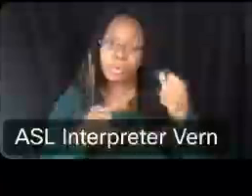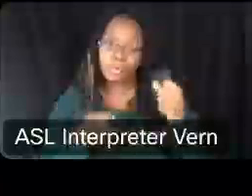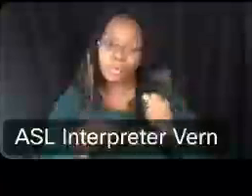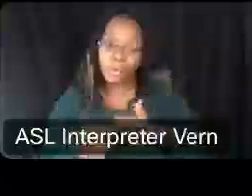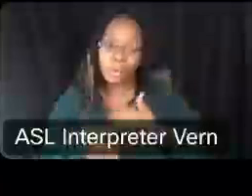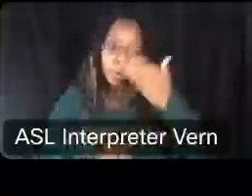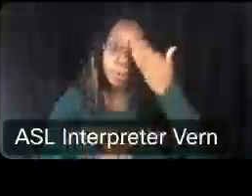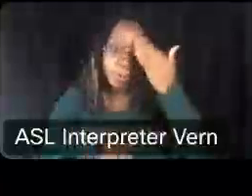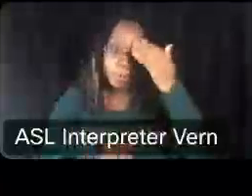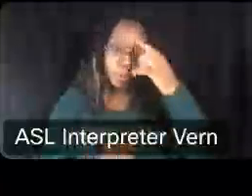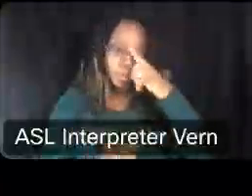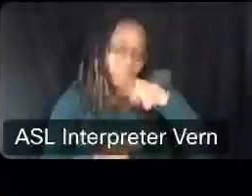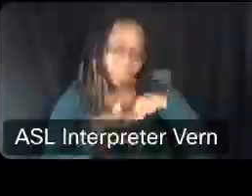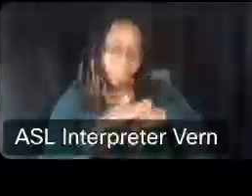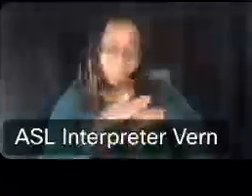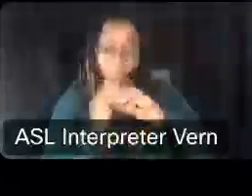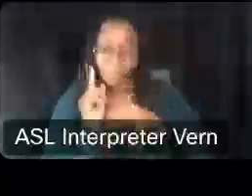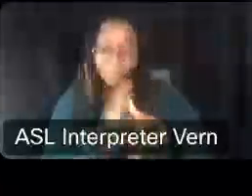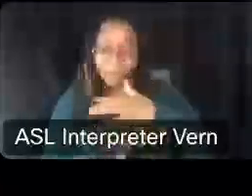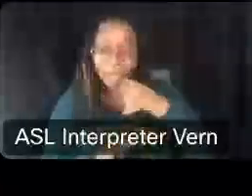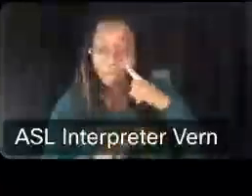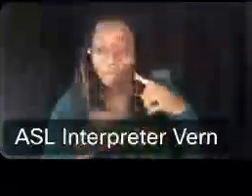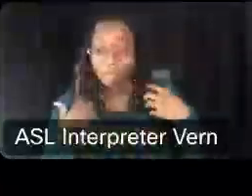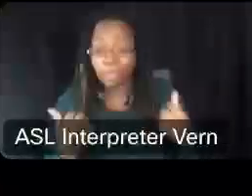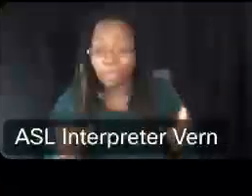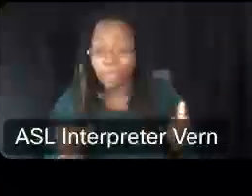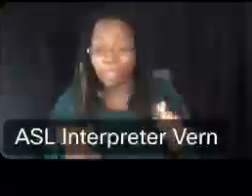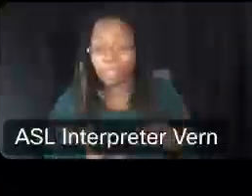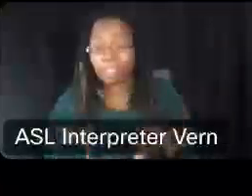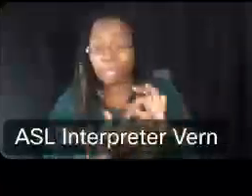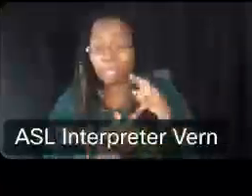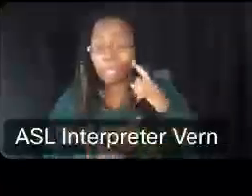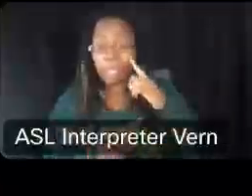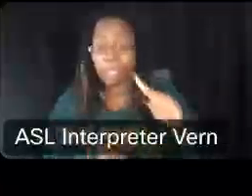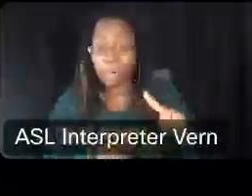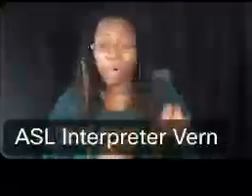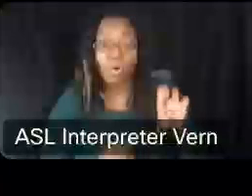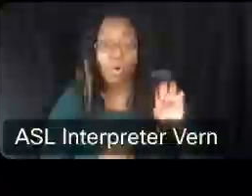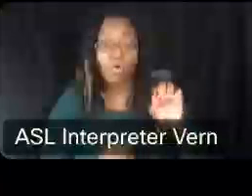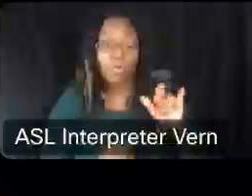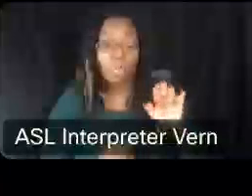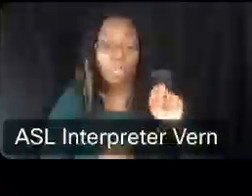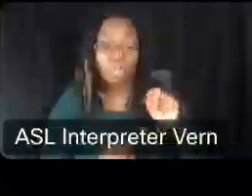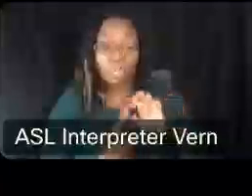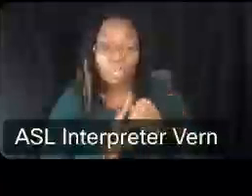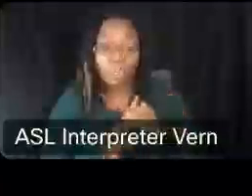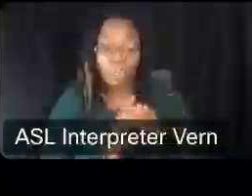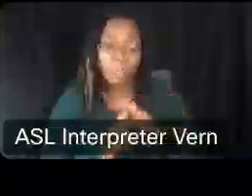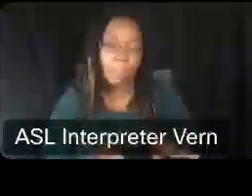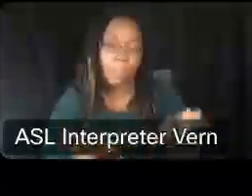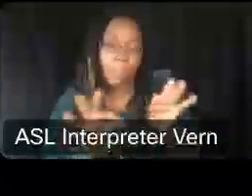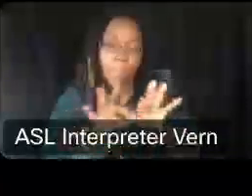accessible environments for healing, especially at the relational environment, because a core part of peer support